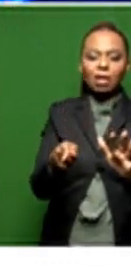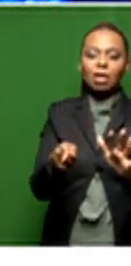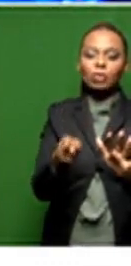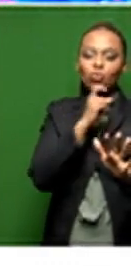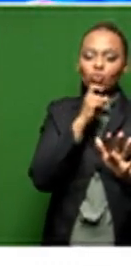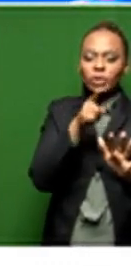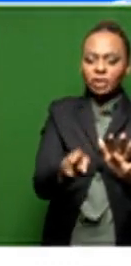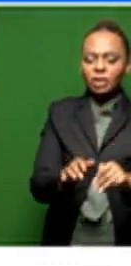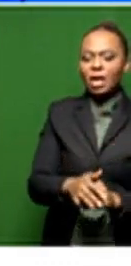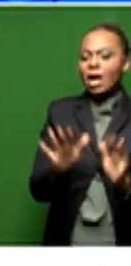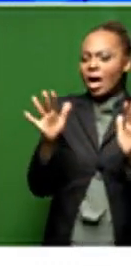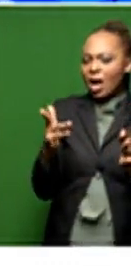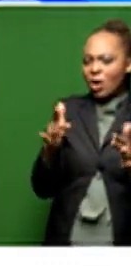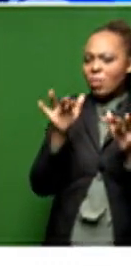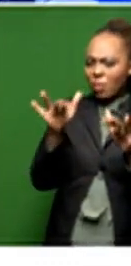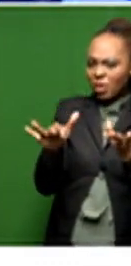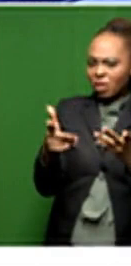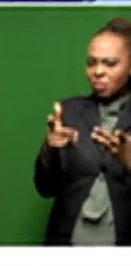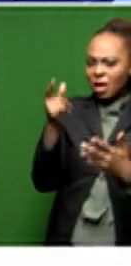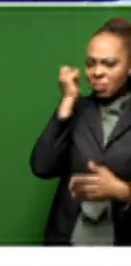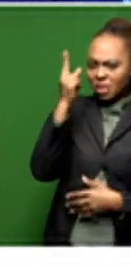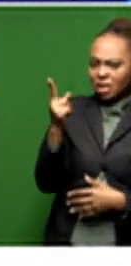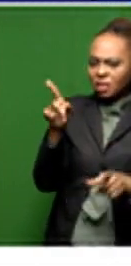received since it's launched? Are people buying into it?